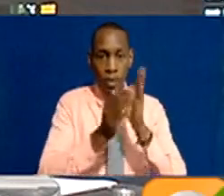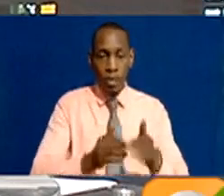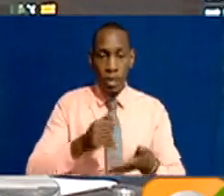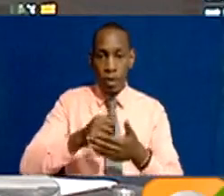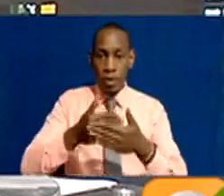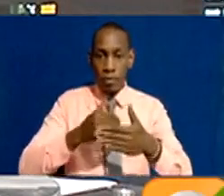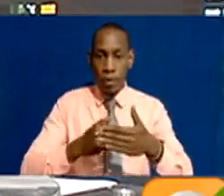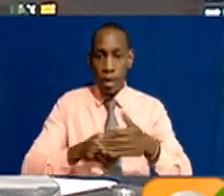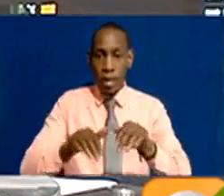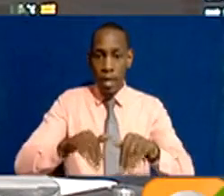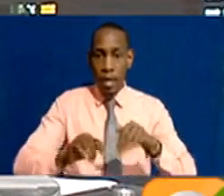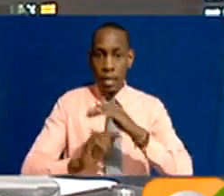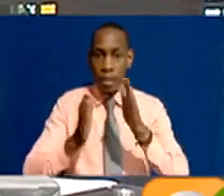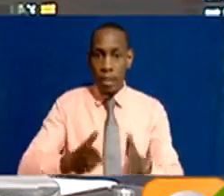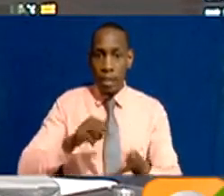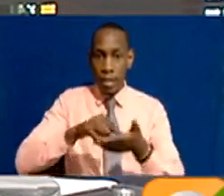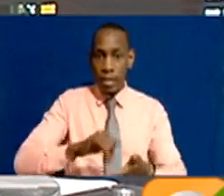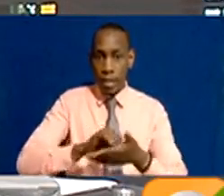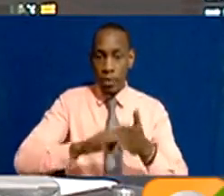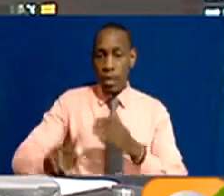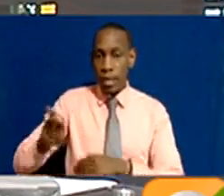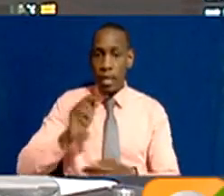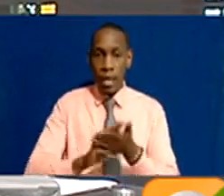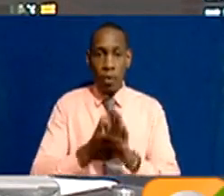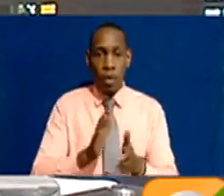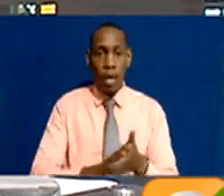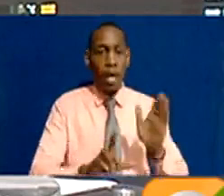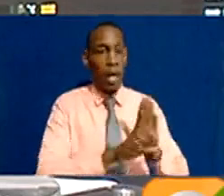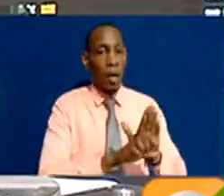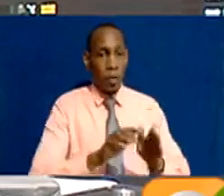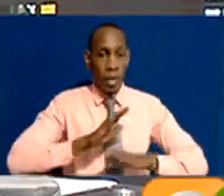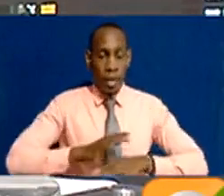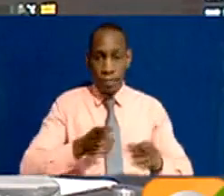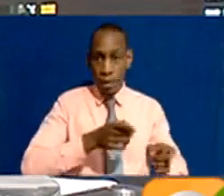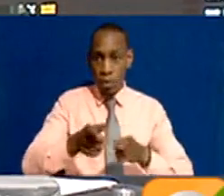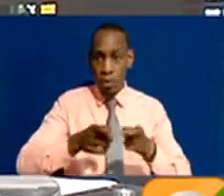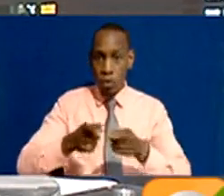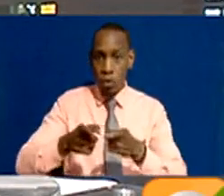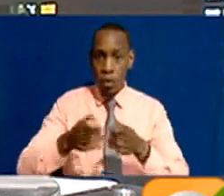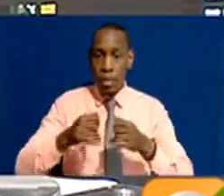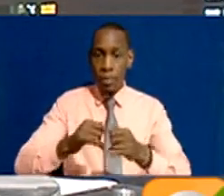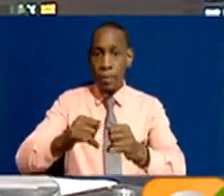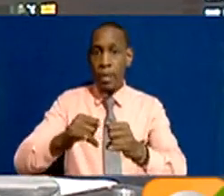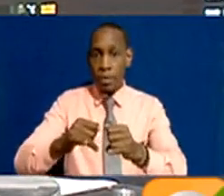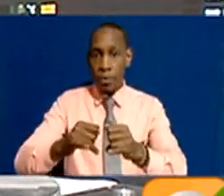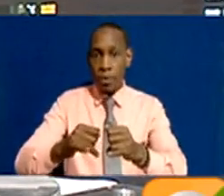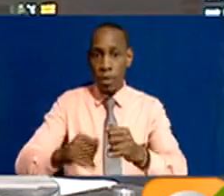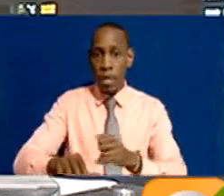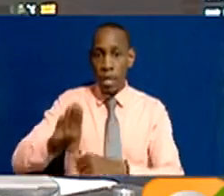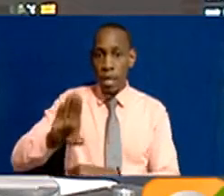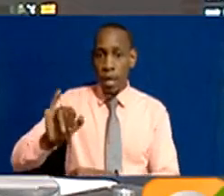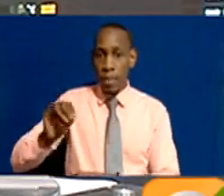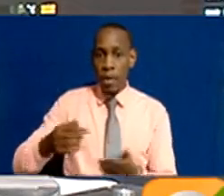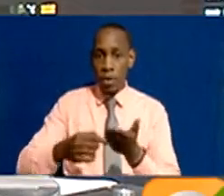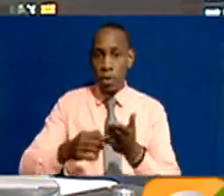former agricultural minister, insist that the country still lacks proper legislation to regulate the implementation of